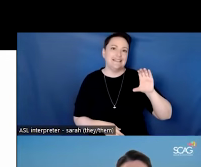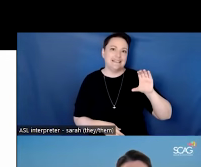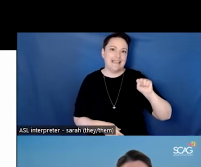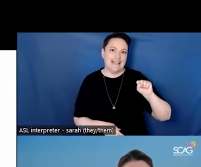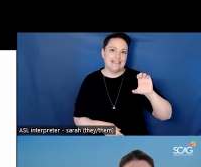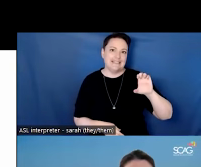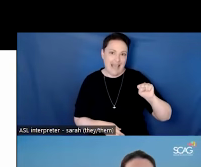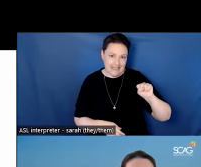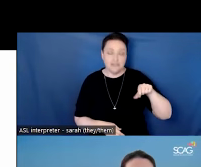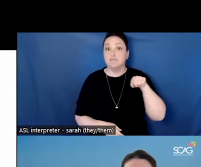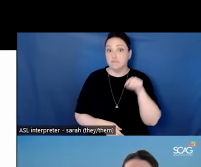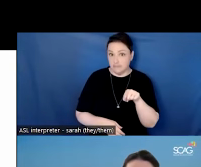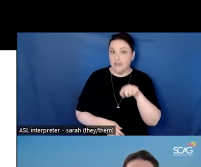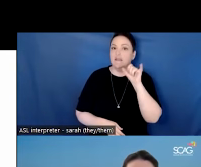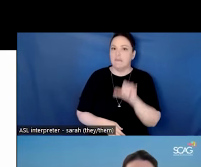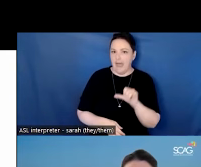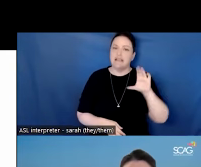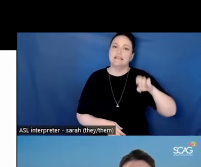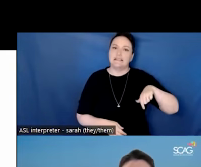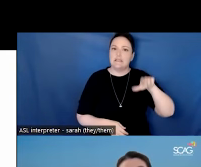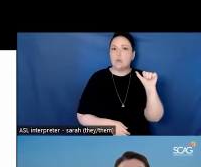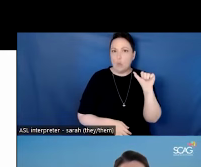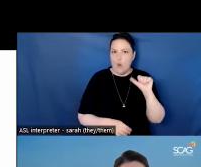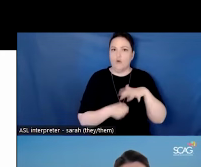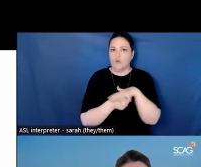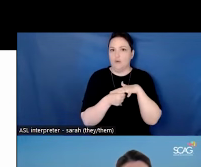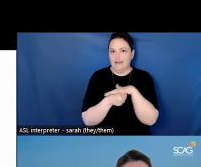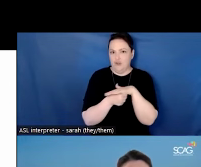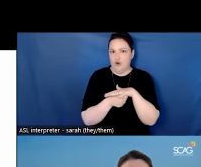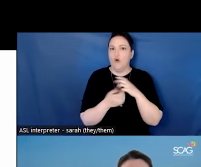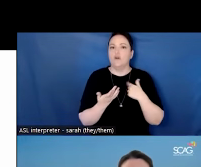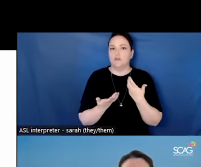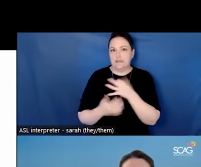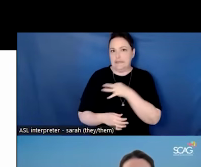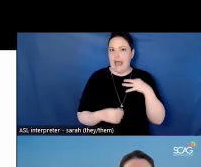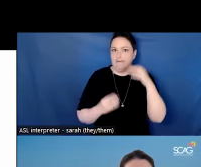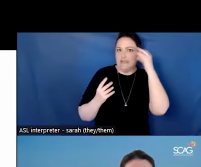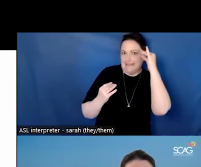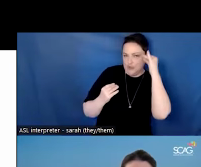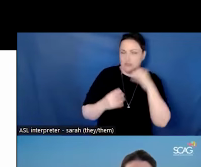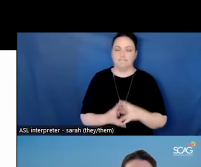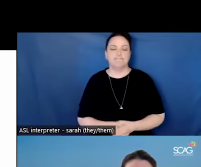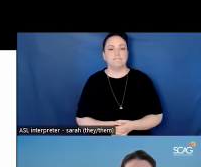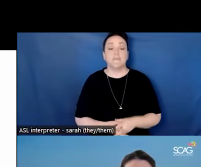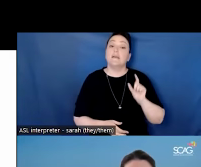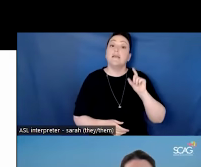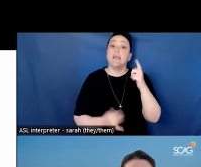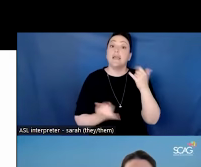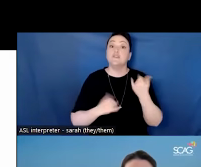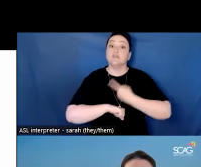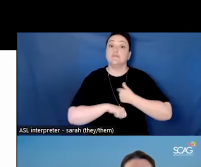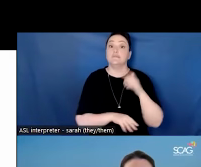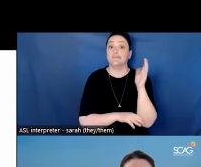SCAG regional council considers and approves, and it's a CEQA project. Later in this presentation, my